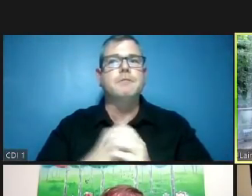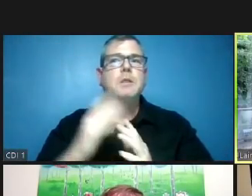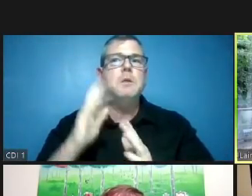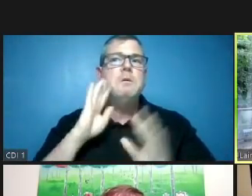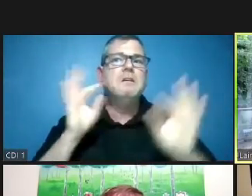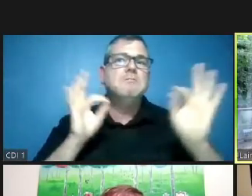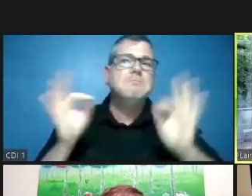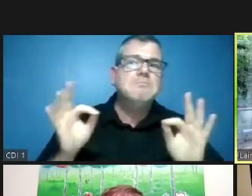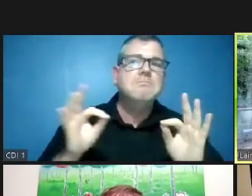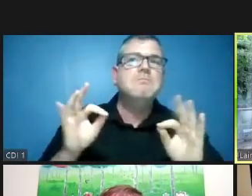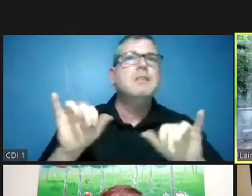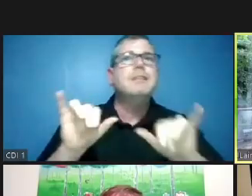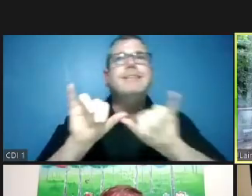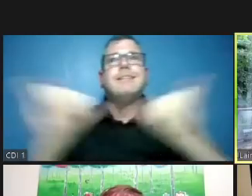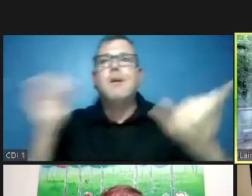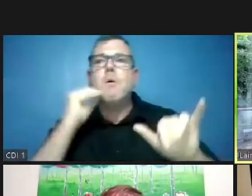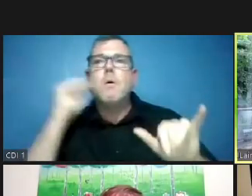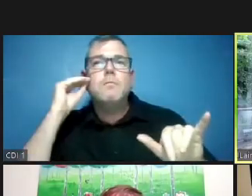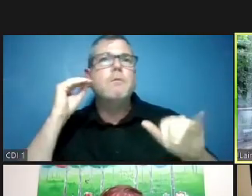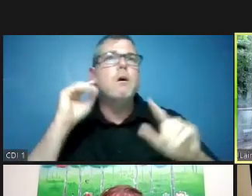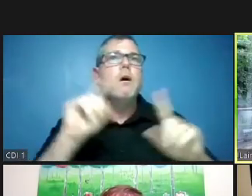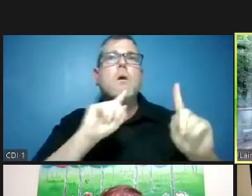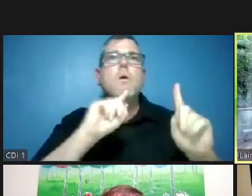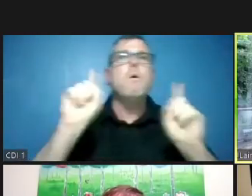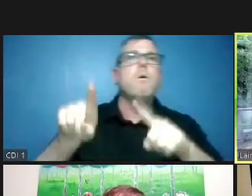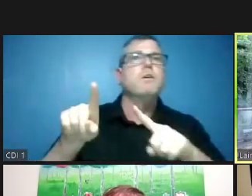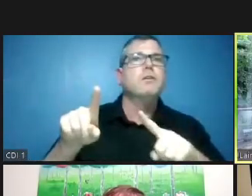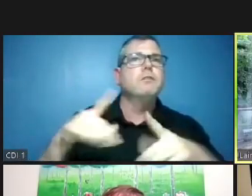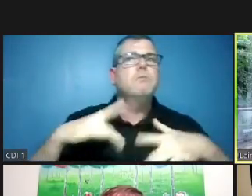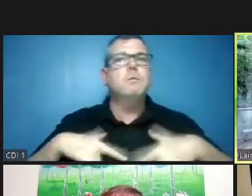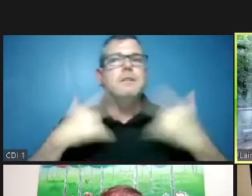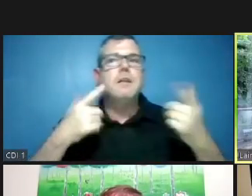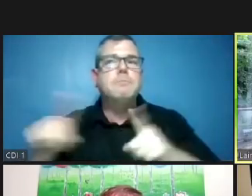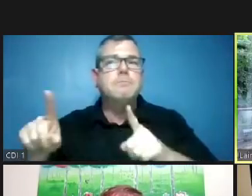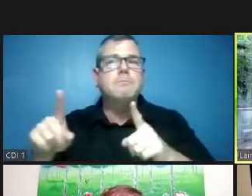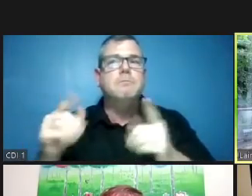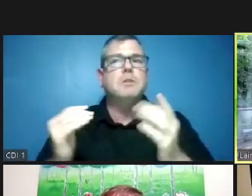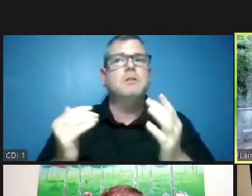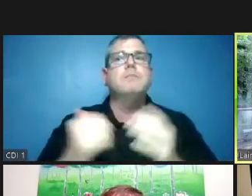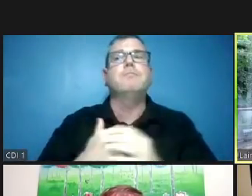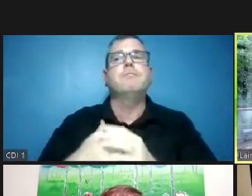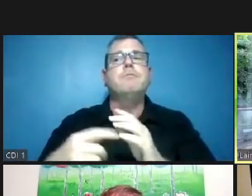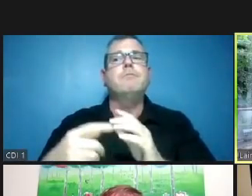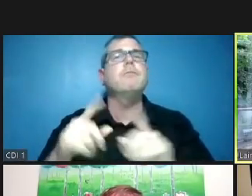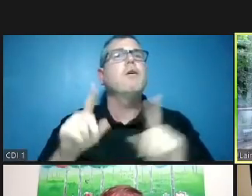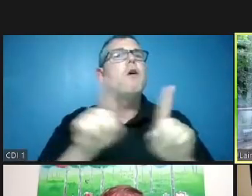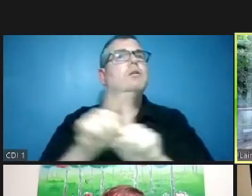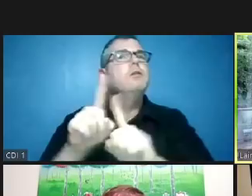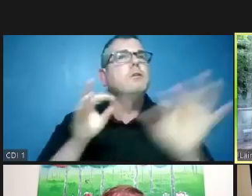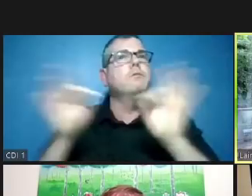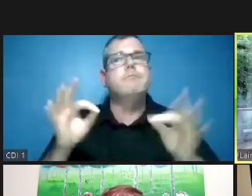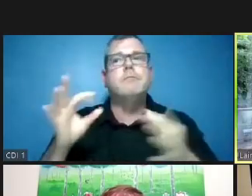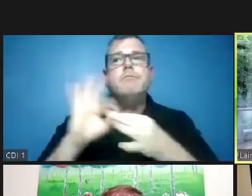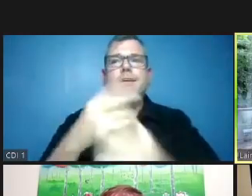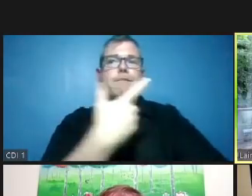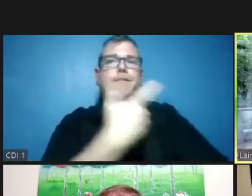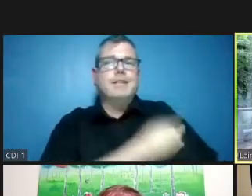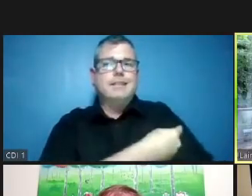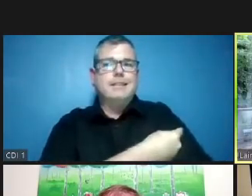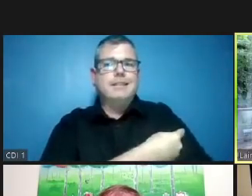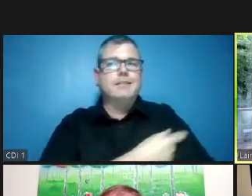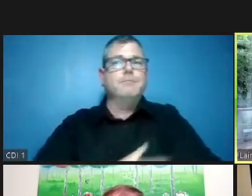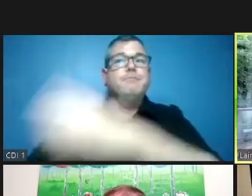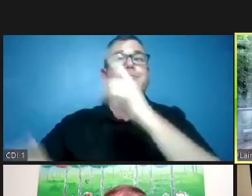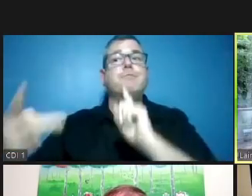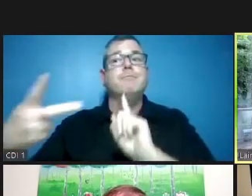give an overview of our vaccine response. We will then turn it over to Jason Weber, who is Marin County Fire Chief and is